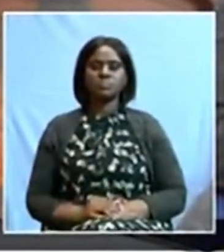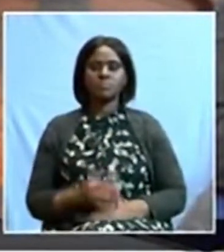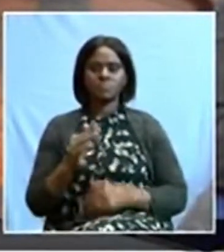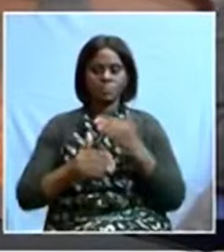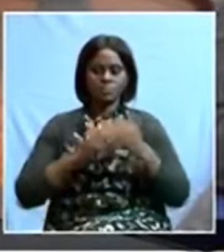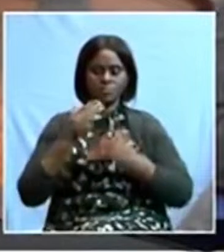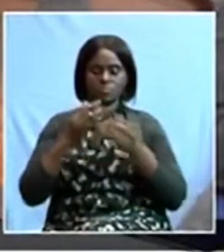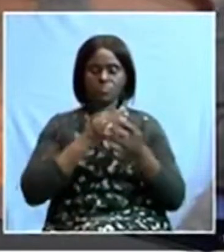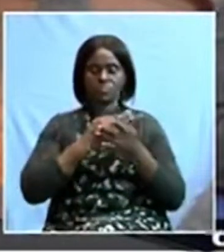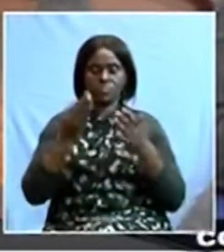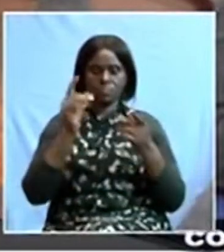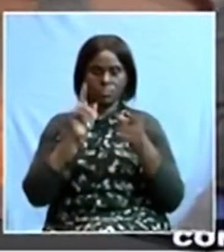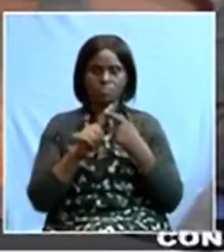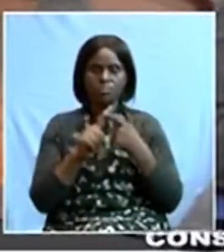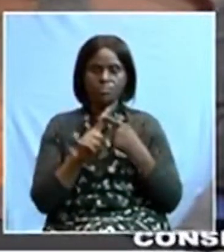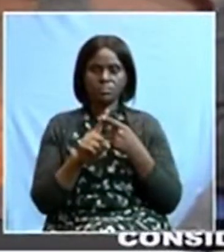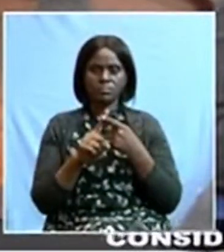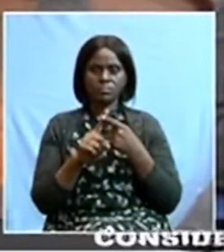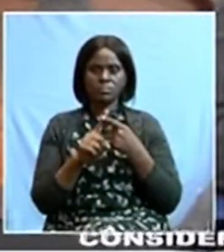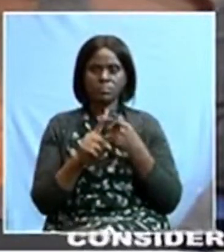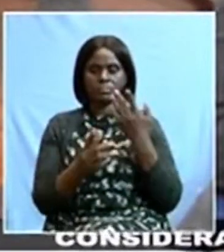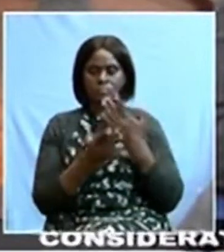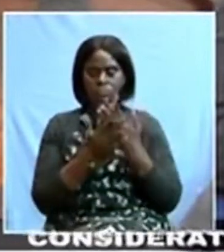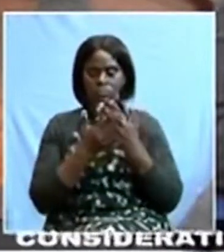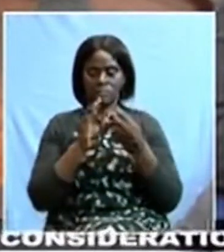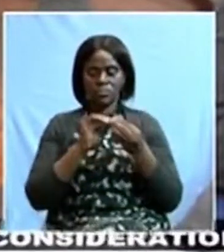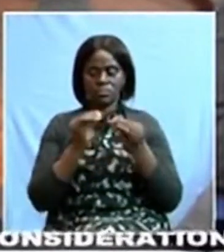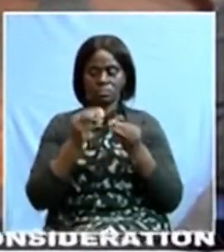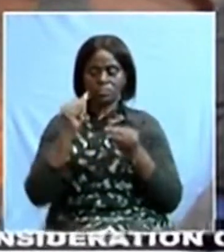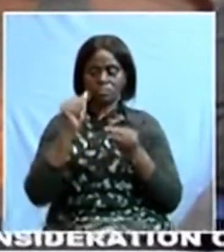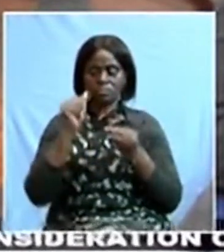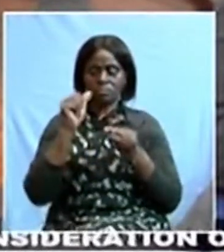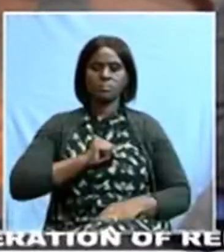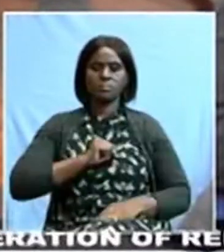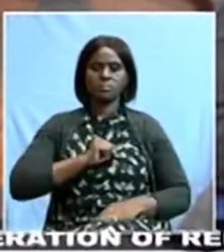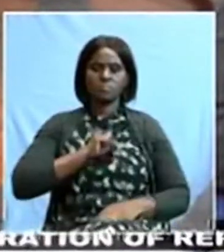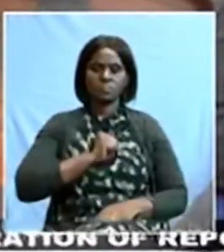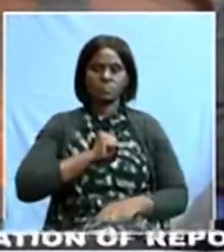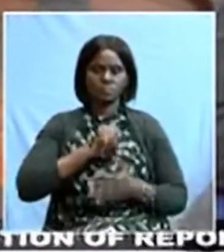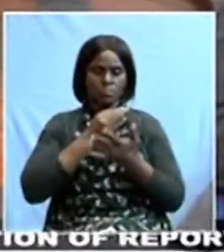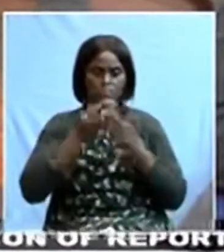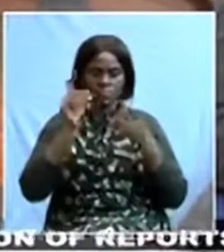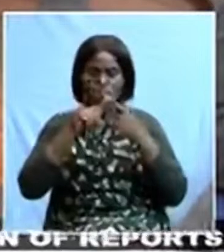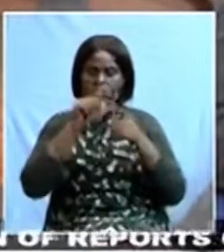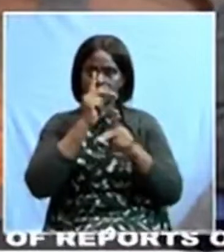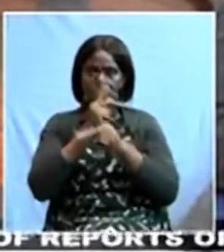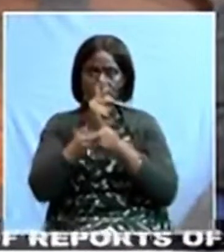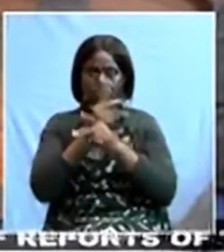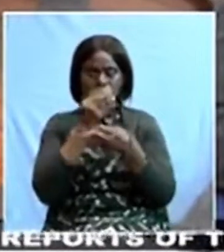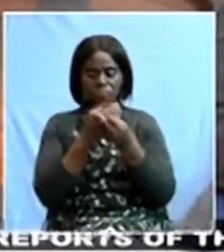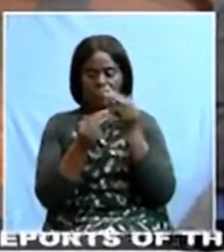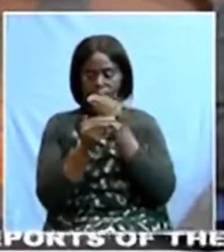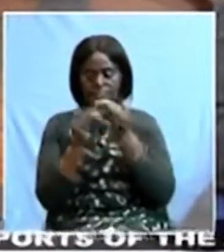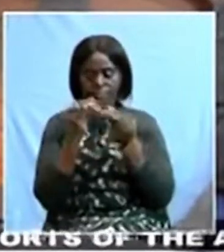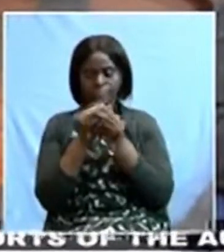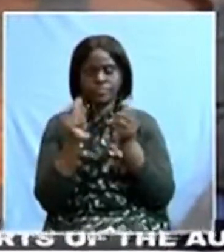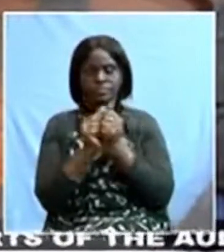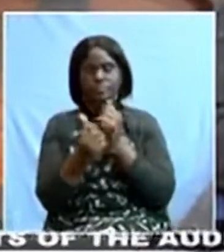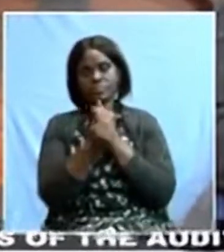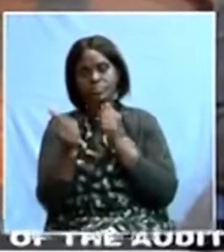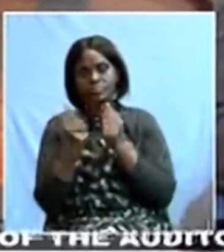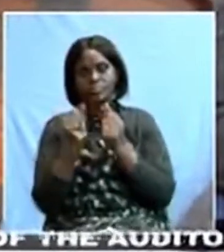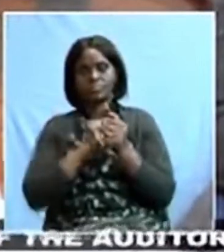is failure to Appendix 16, failure to settle statutory and